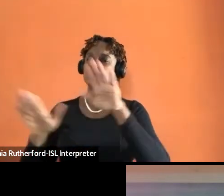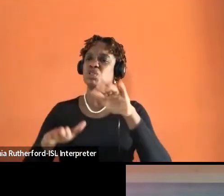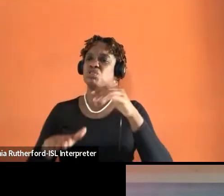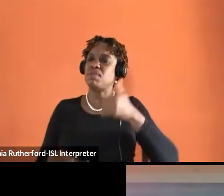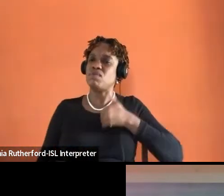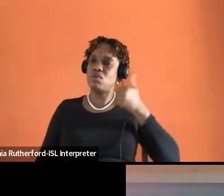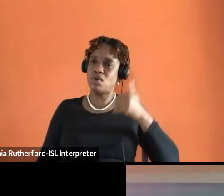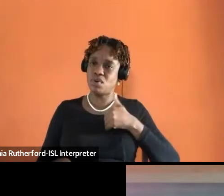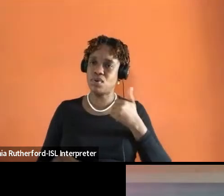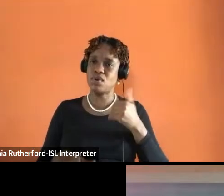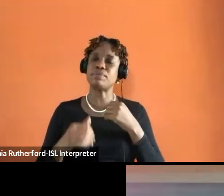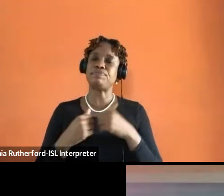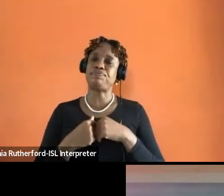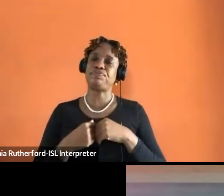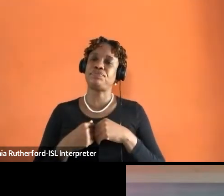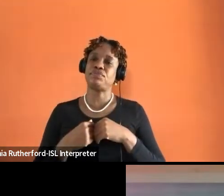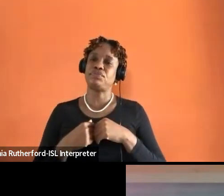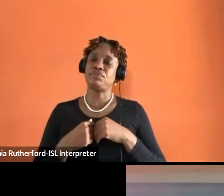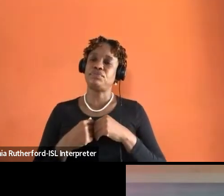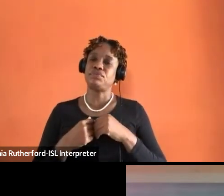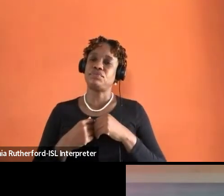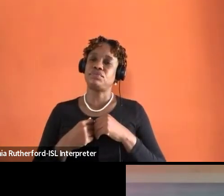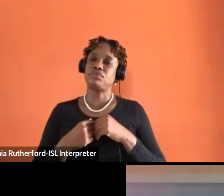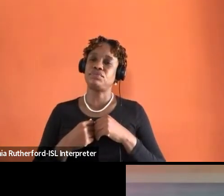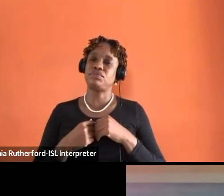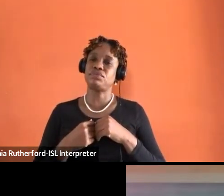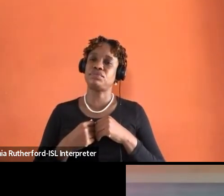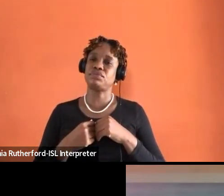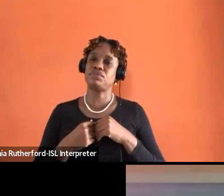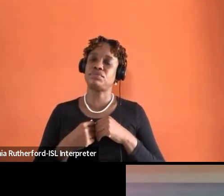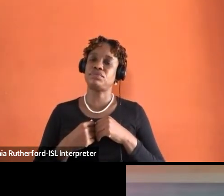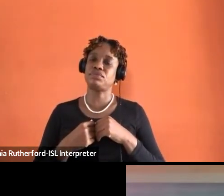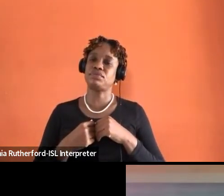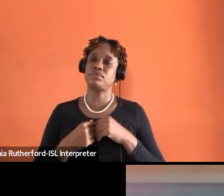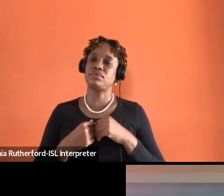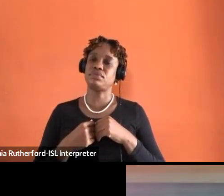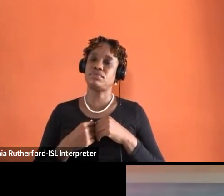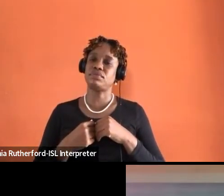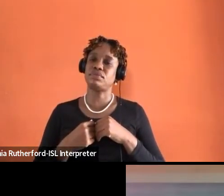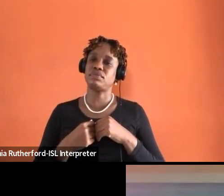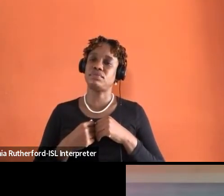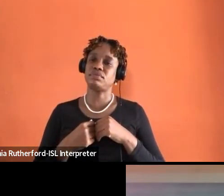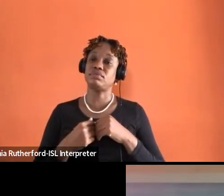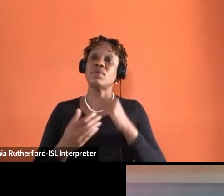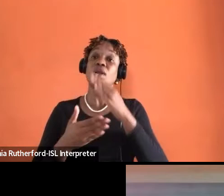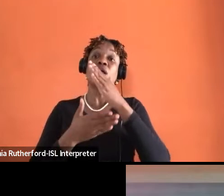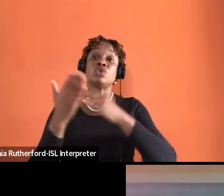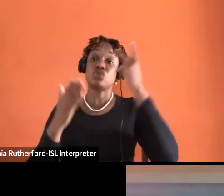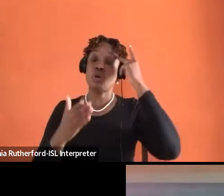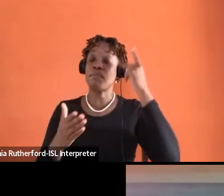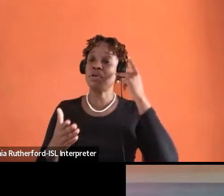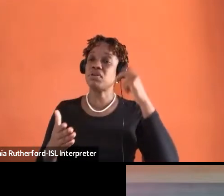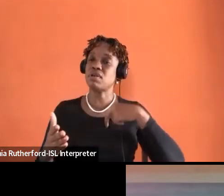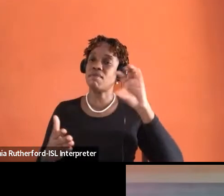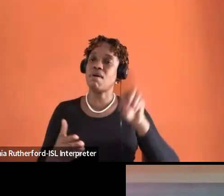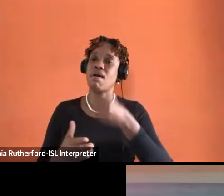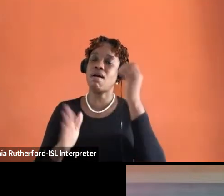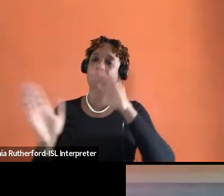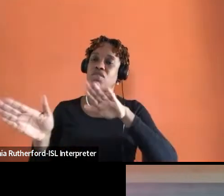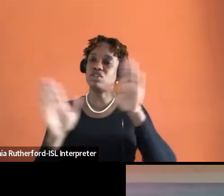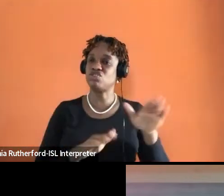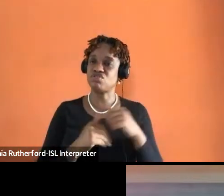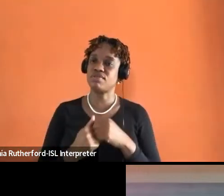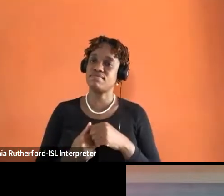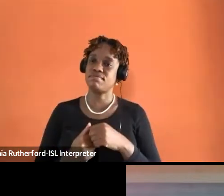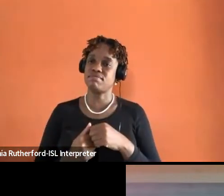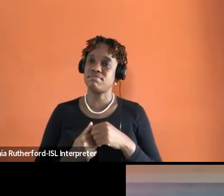did in fact recognize that some of the parents had other children. So they were caring for multiple children